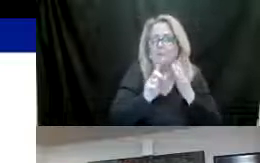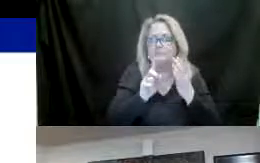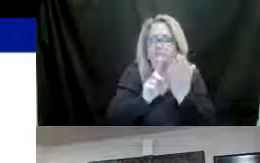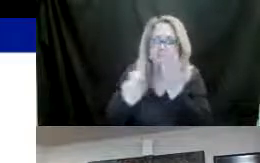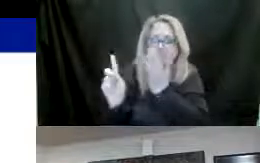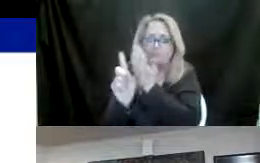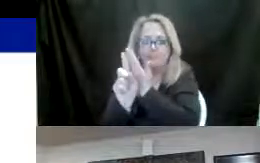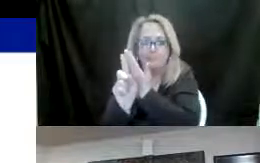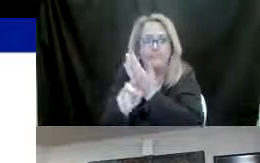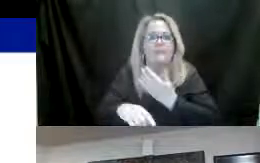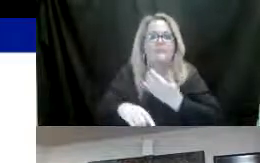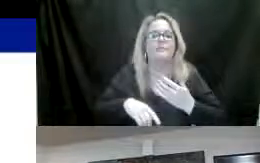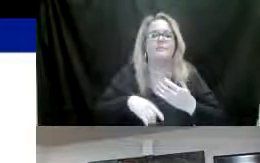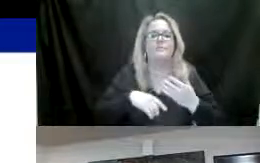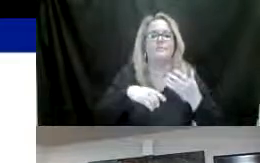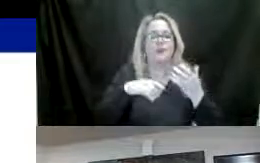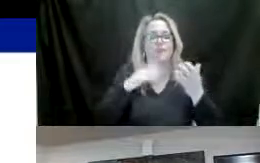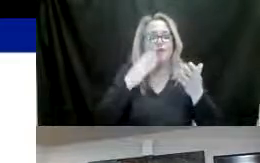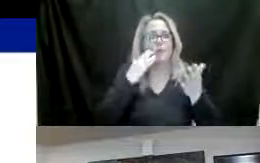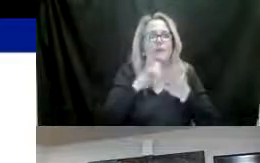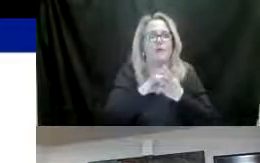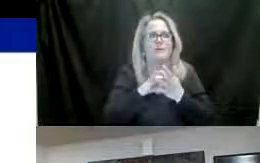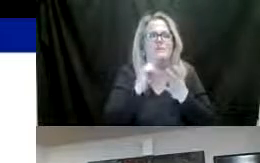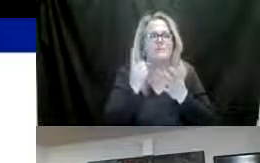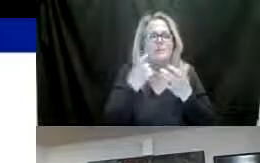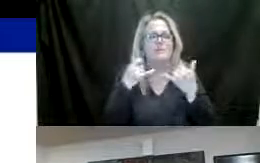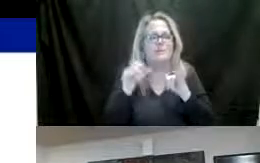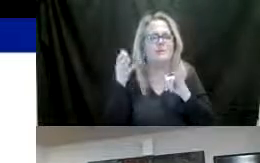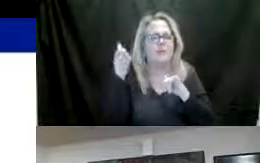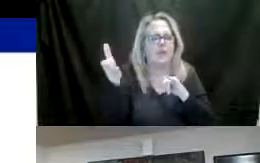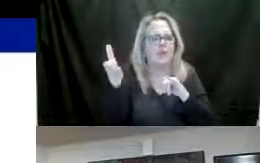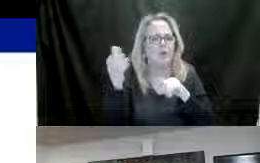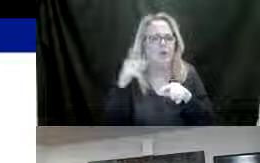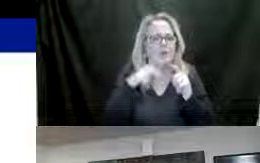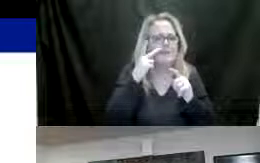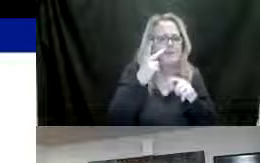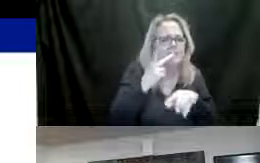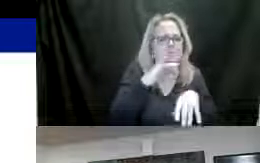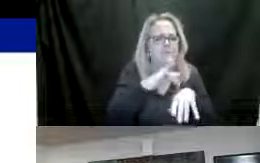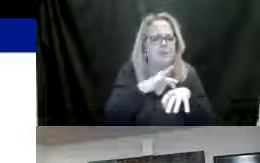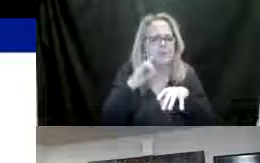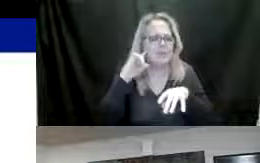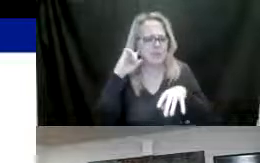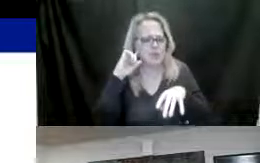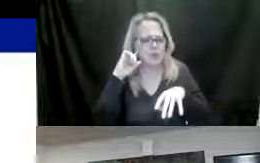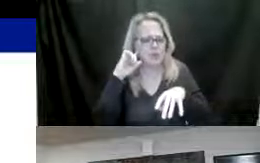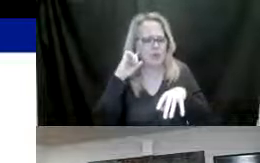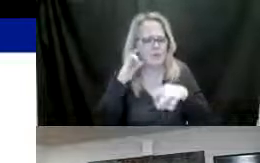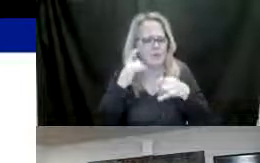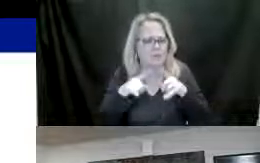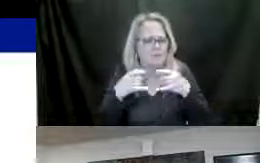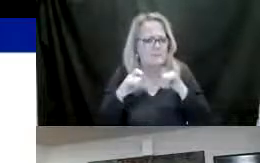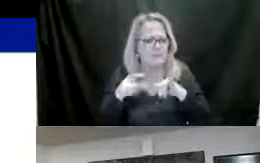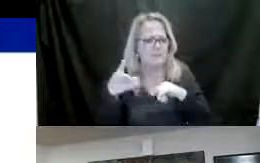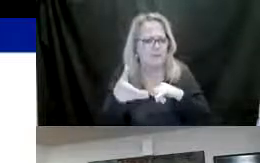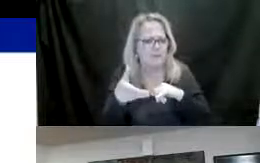still exists, even though I cannot see it, touch it, or hear it, or in any way make sense of it. It